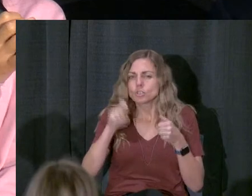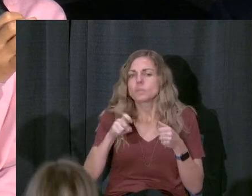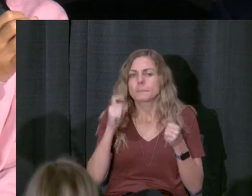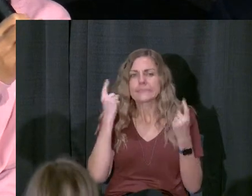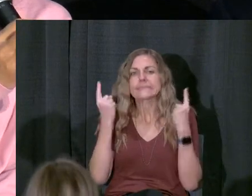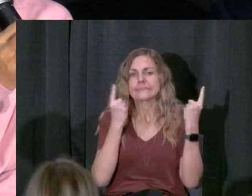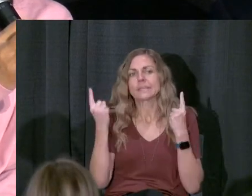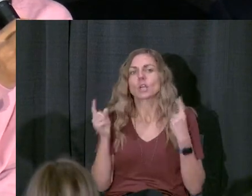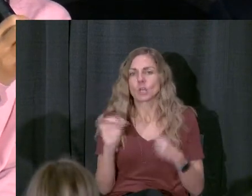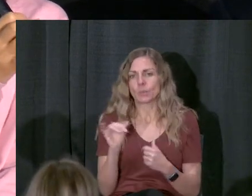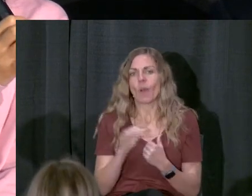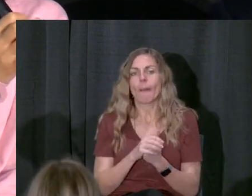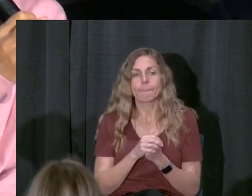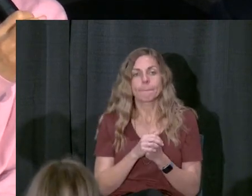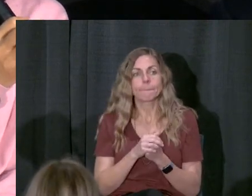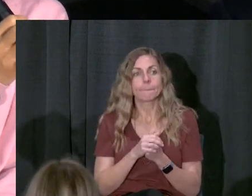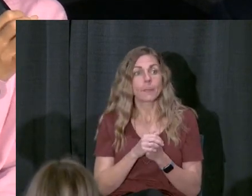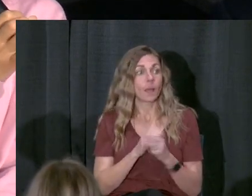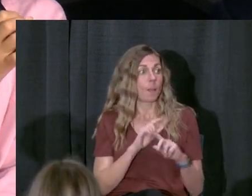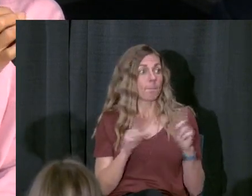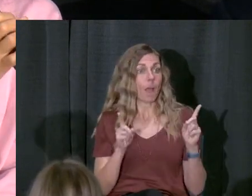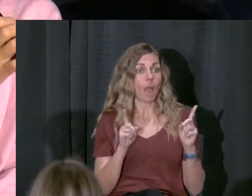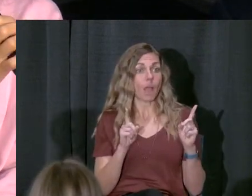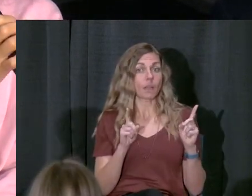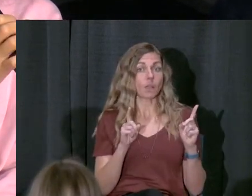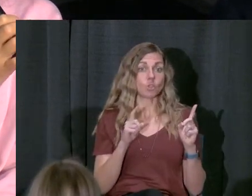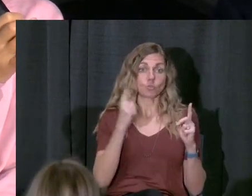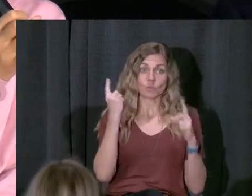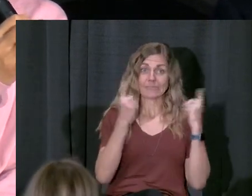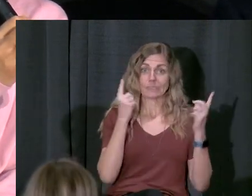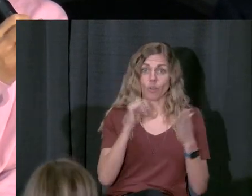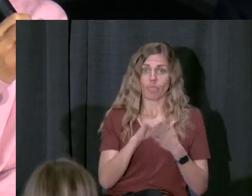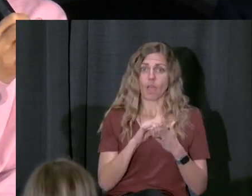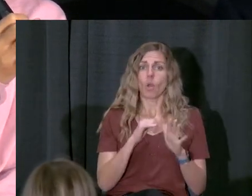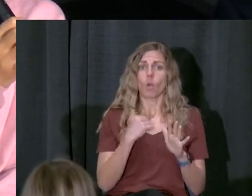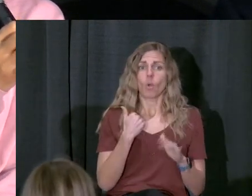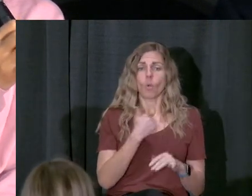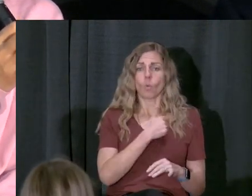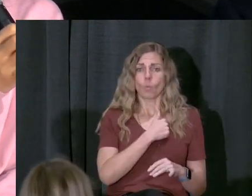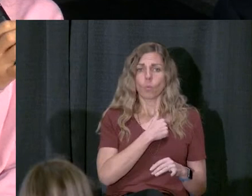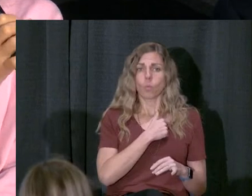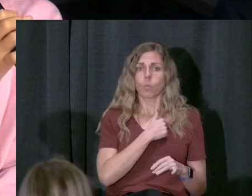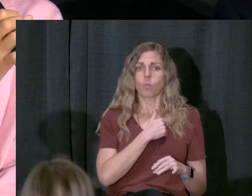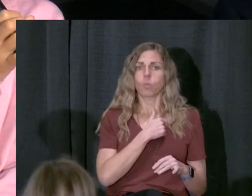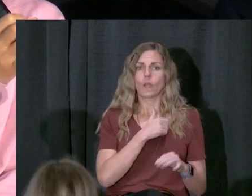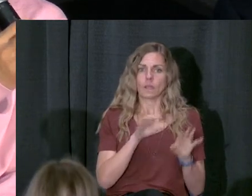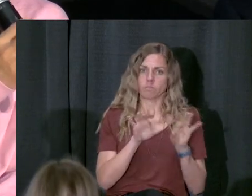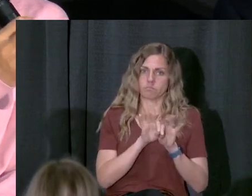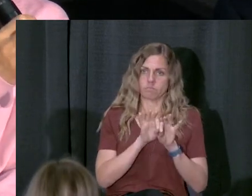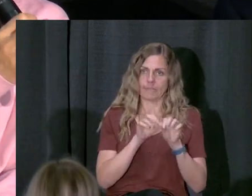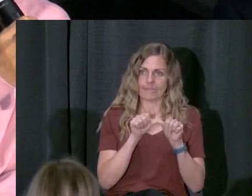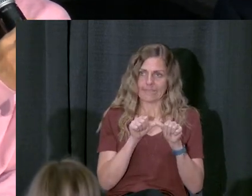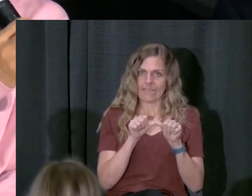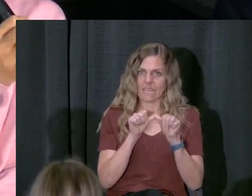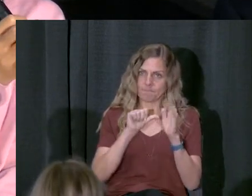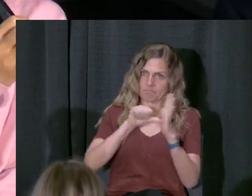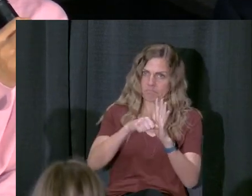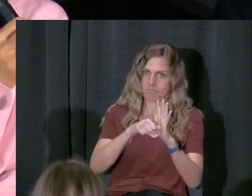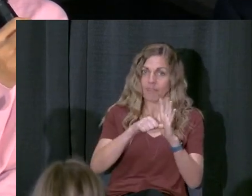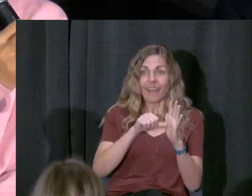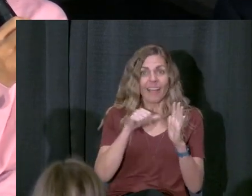considered. But to be considered, we have to keep sharing the importance of